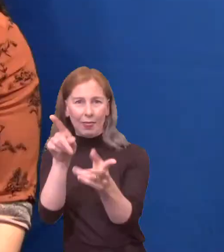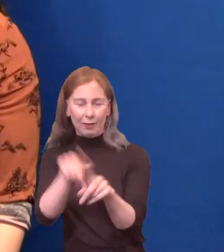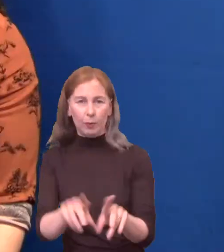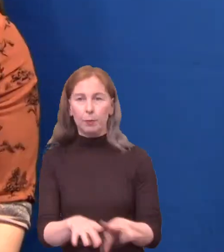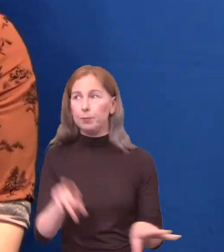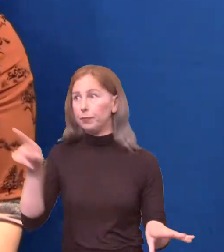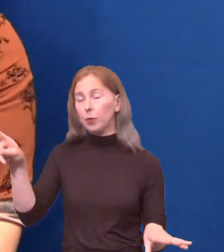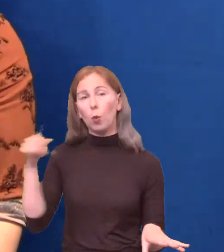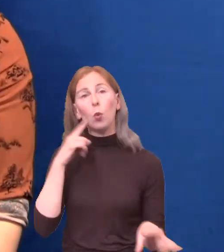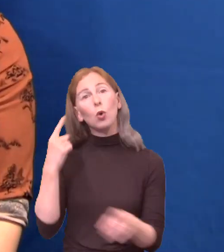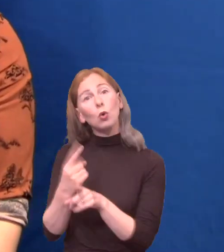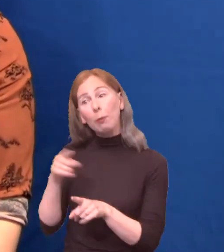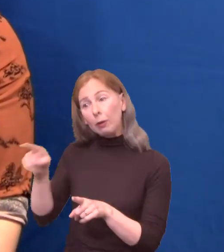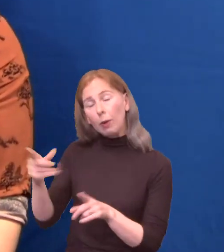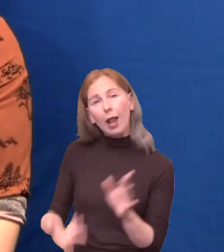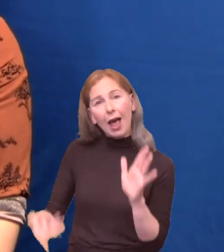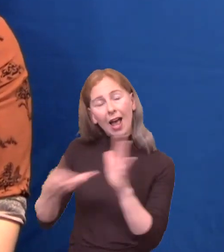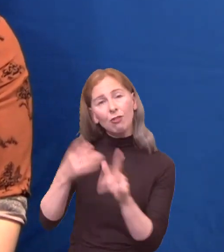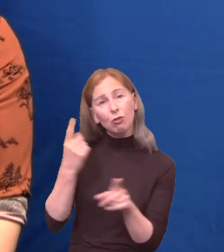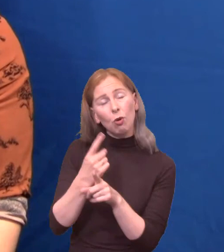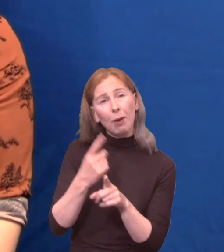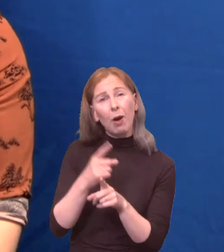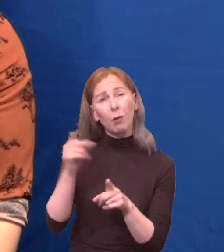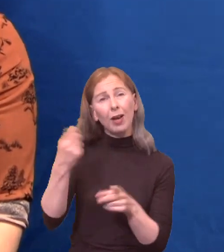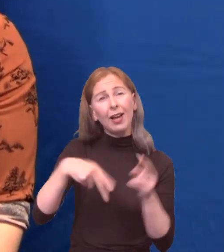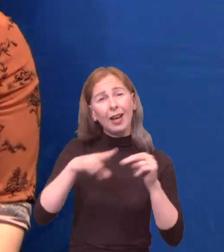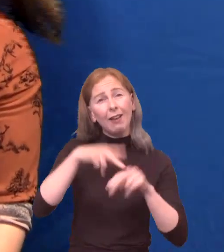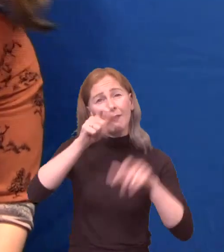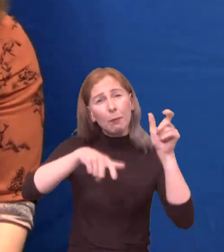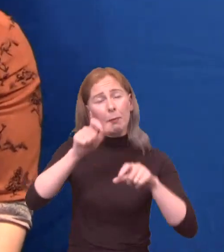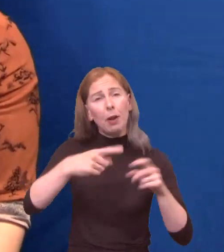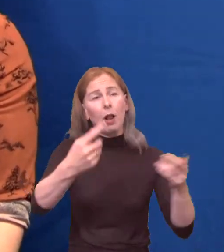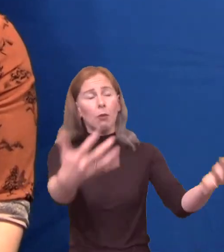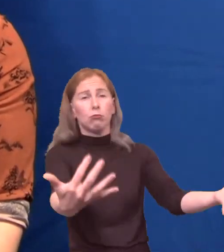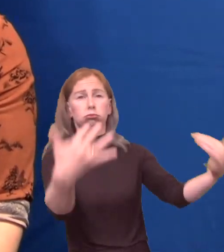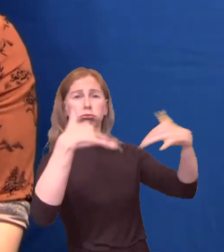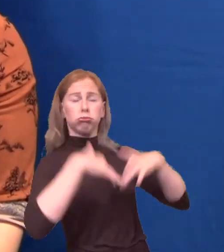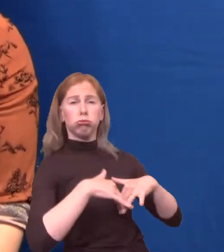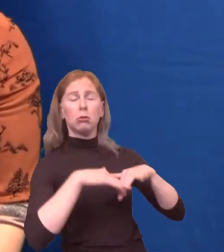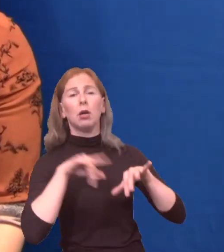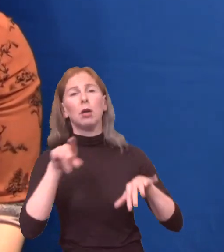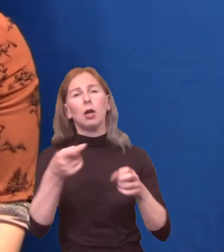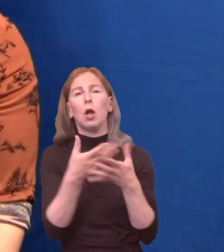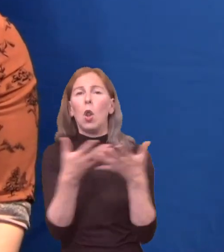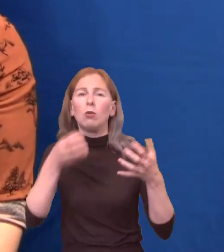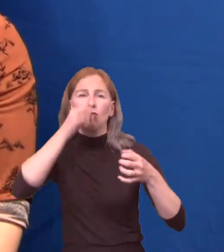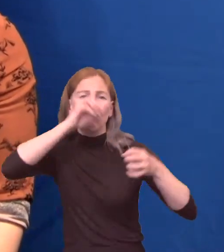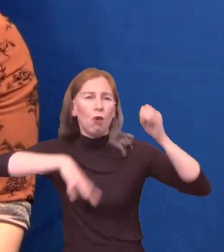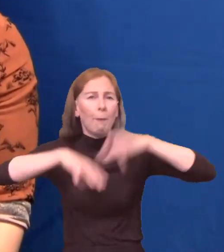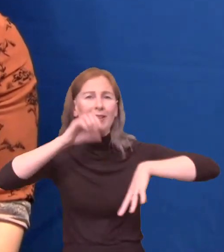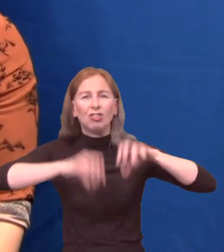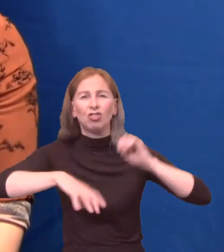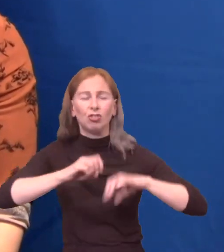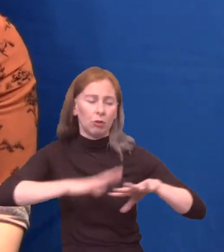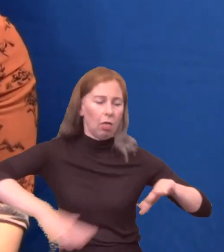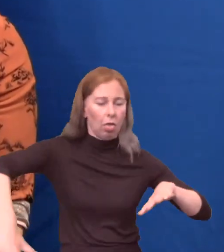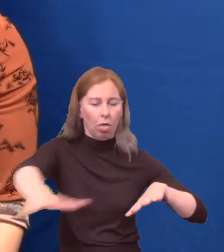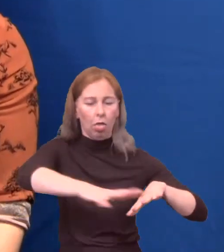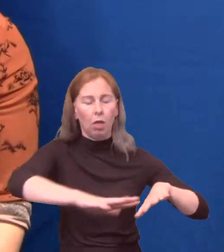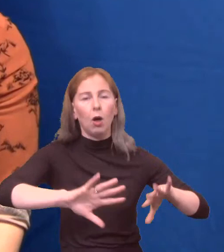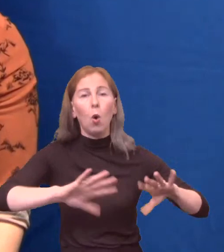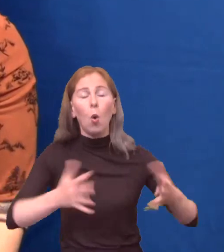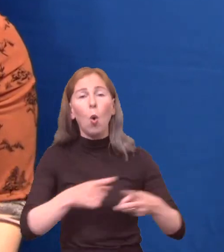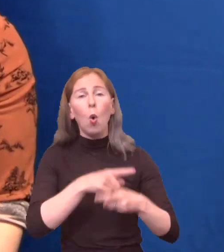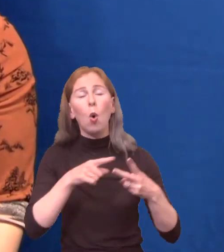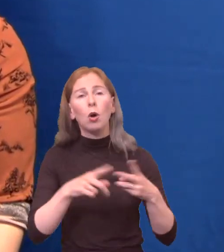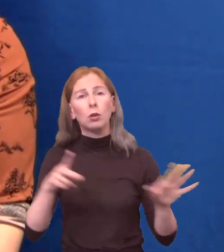and we certainly had last year a problem with wildfires, didn't we, where people had sort of maybe thrown a cigarette butt away outside of a car window or just dropped it in passing or left